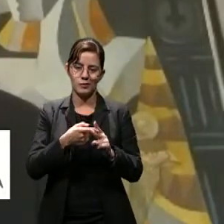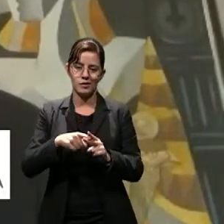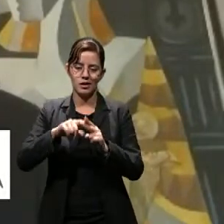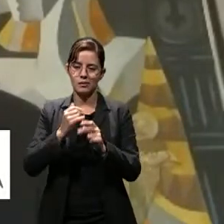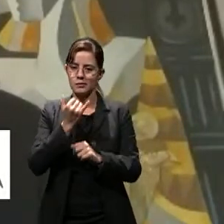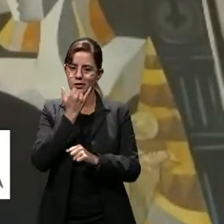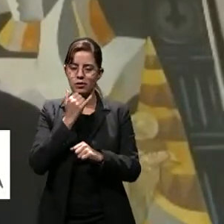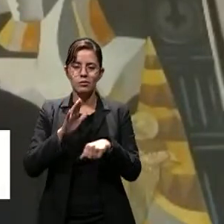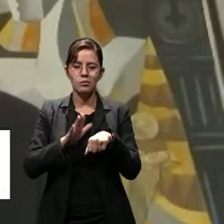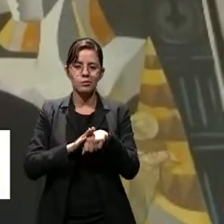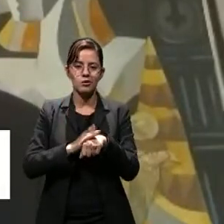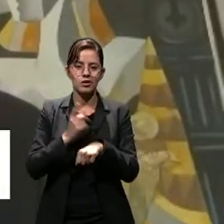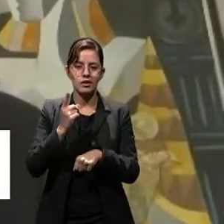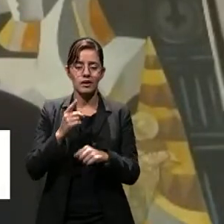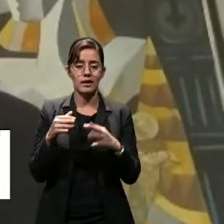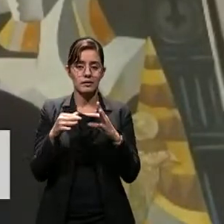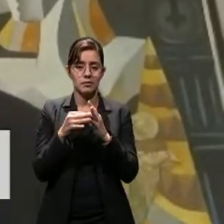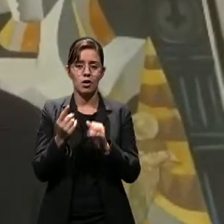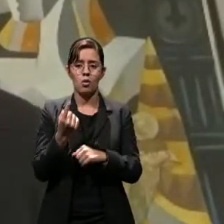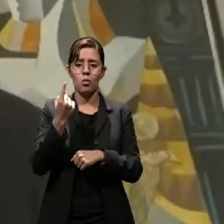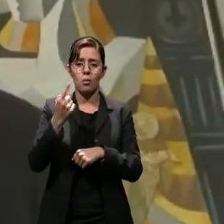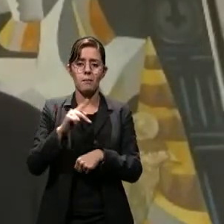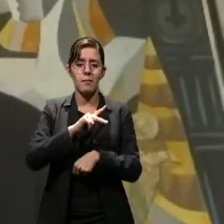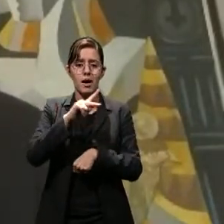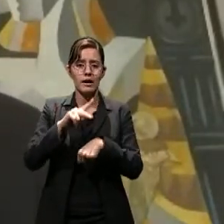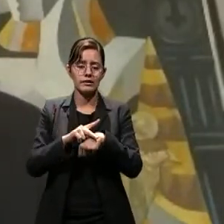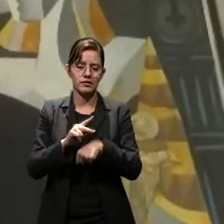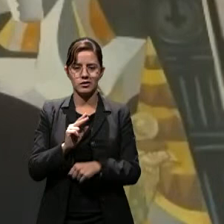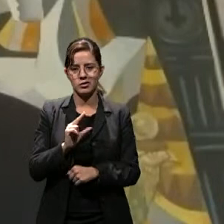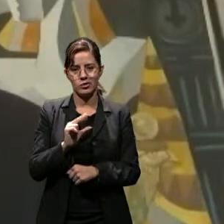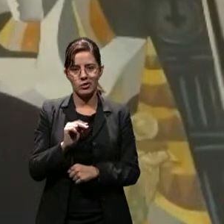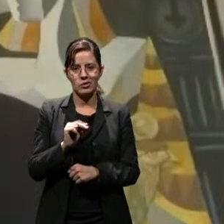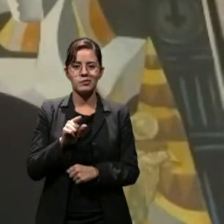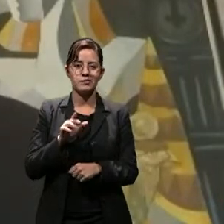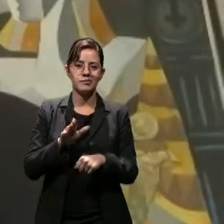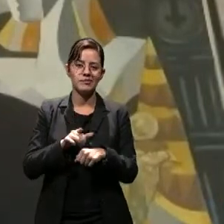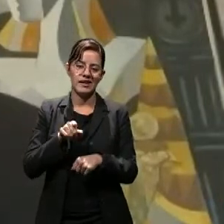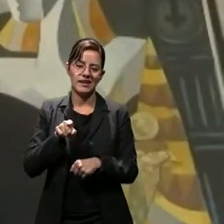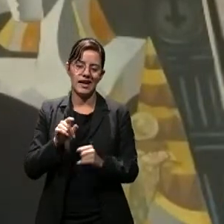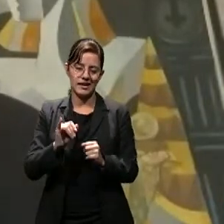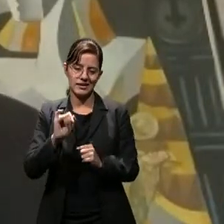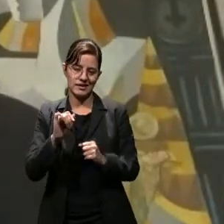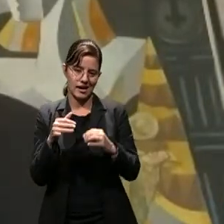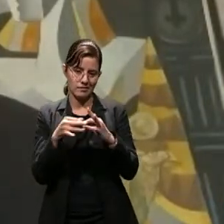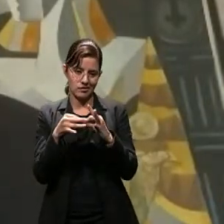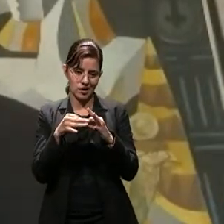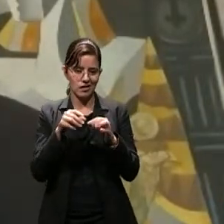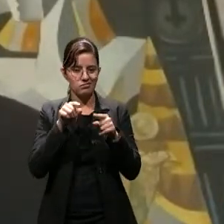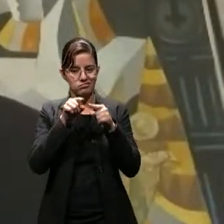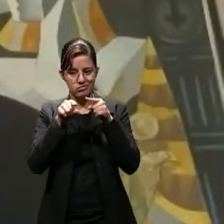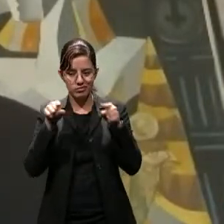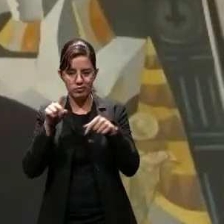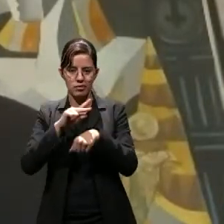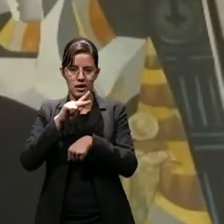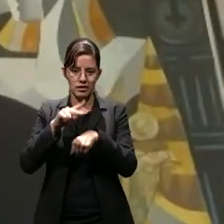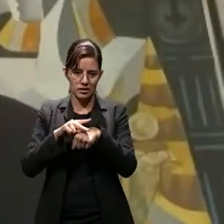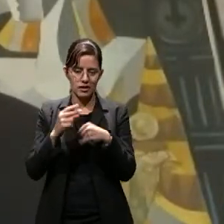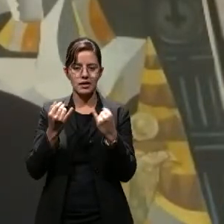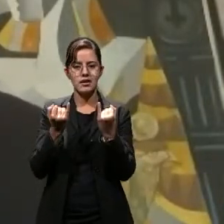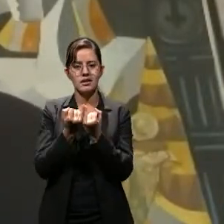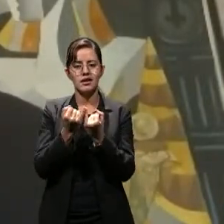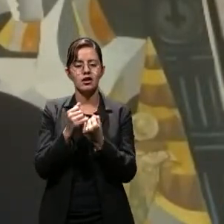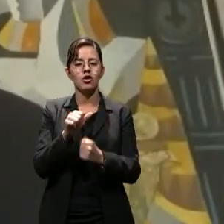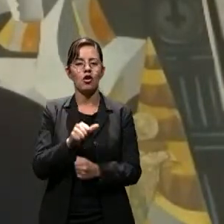advance because I am not going to refer to any specific country. I know that she's going to do it, and that's very